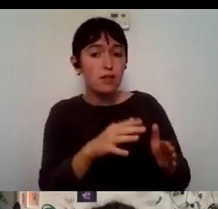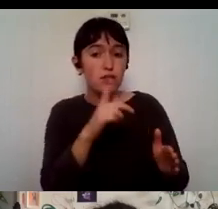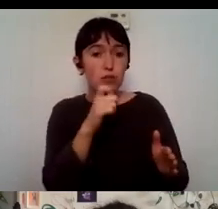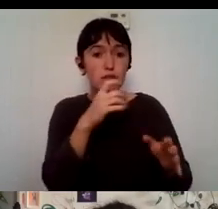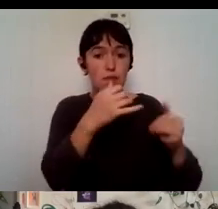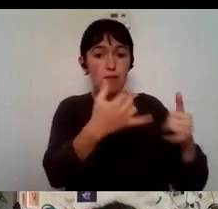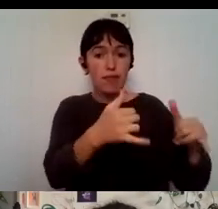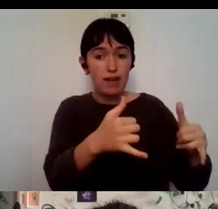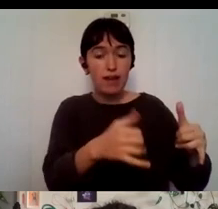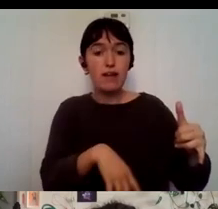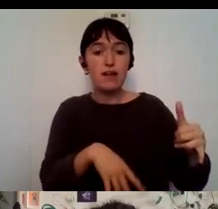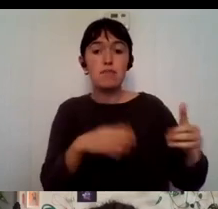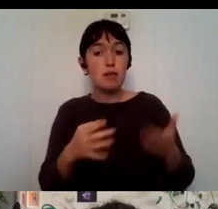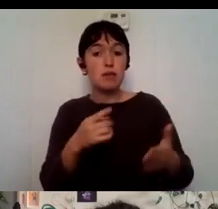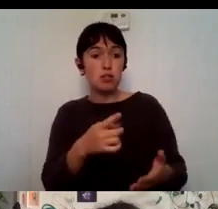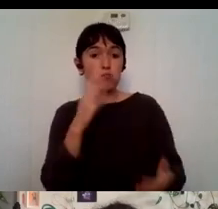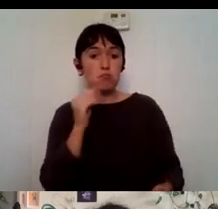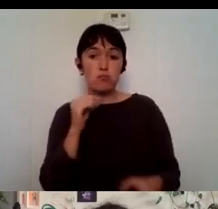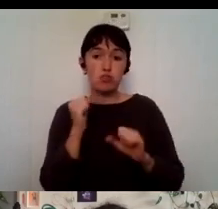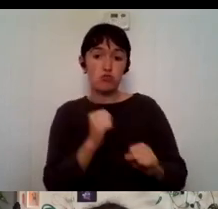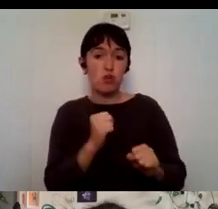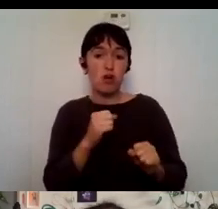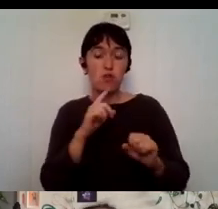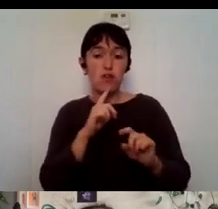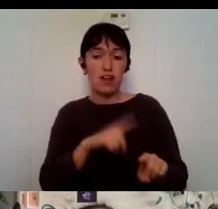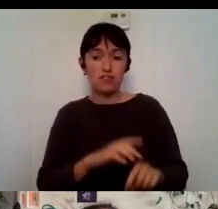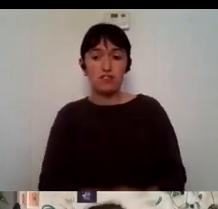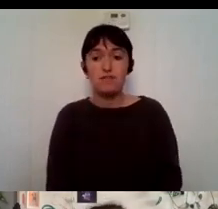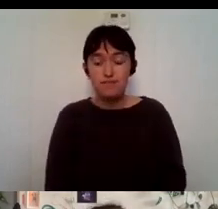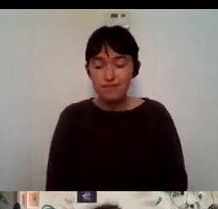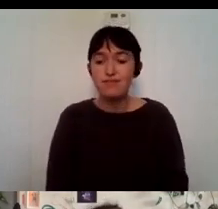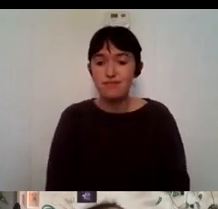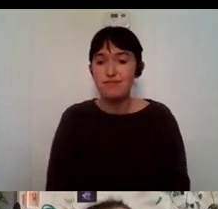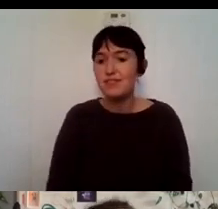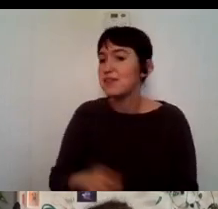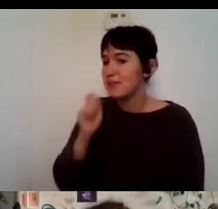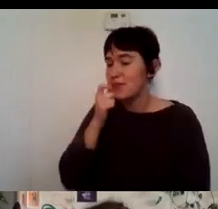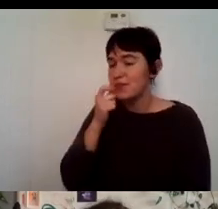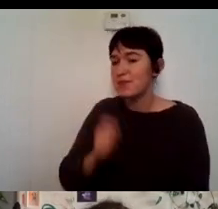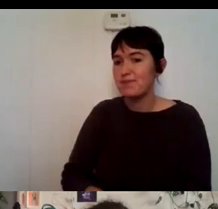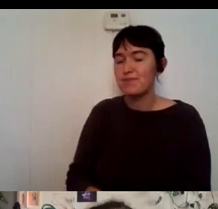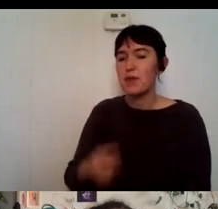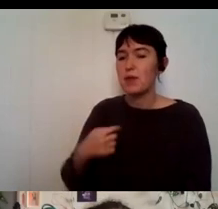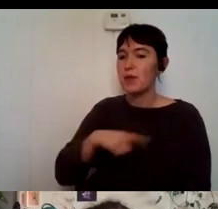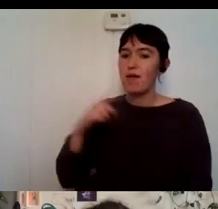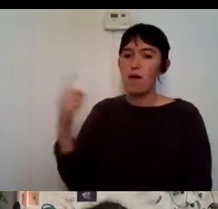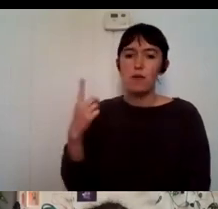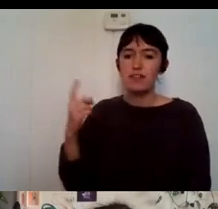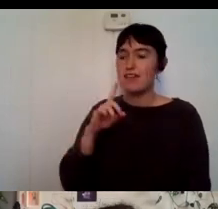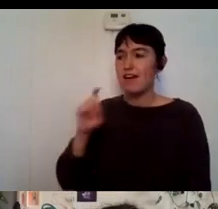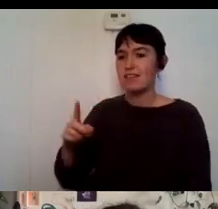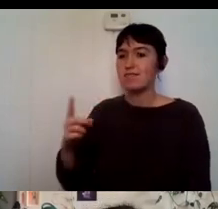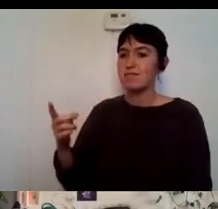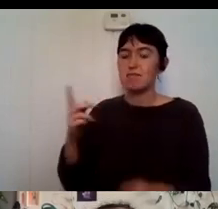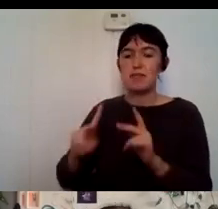strong reaction, right? Yeah, for sure. All right, very cool. All right, we ask everybody the same two questions at the end of every session.